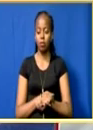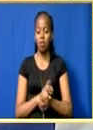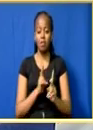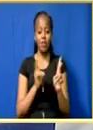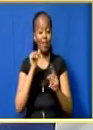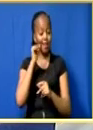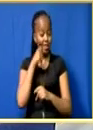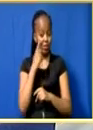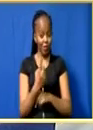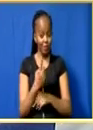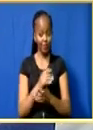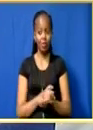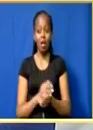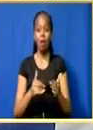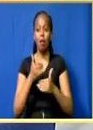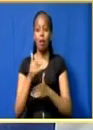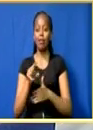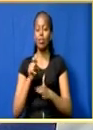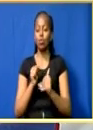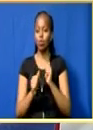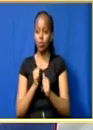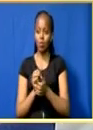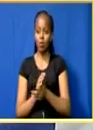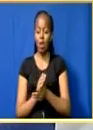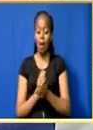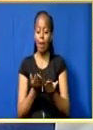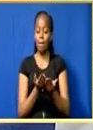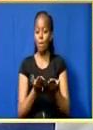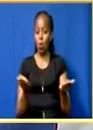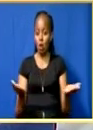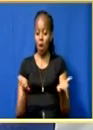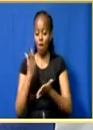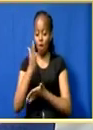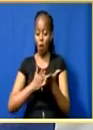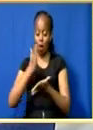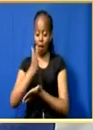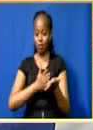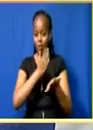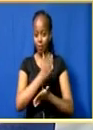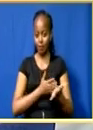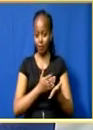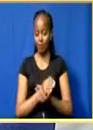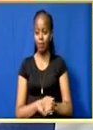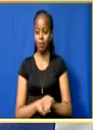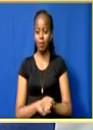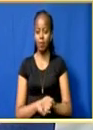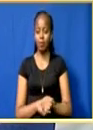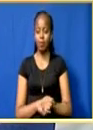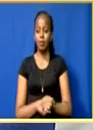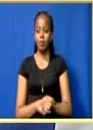knife. Very good. Mm-hmm. The next requirement is a chopping board. We have a chopping board. There we